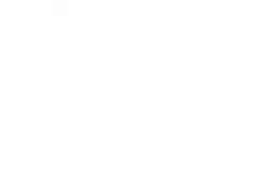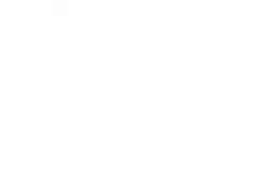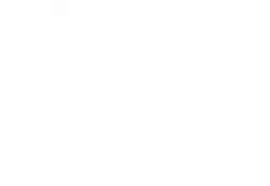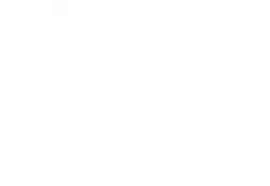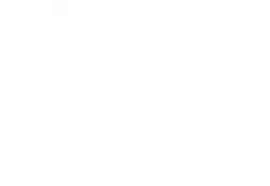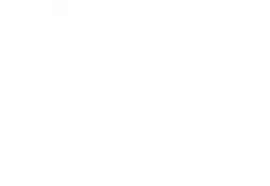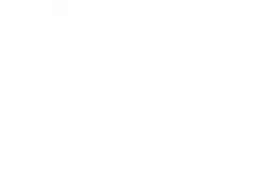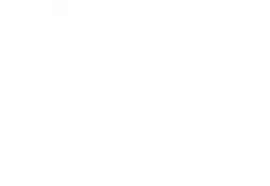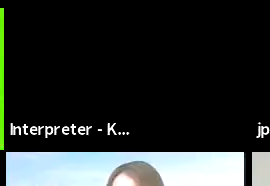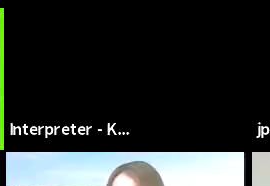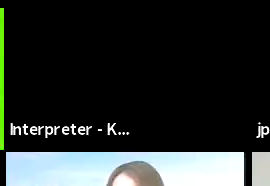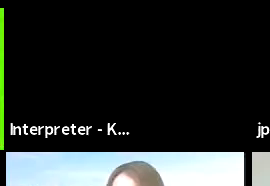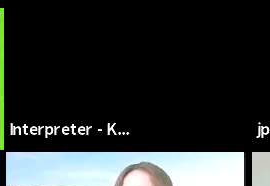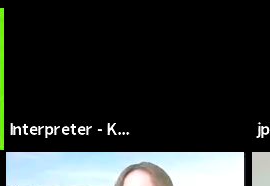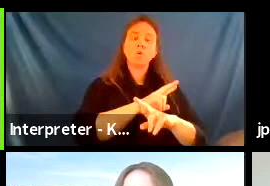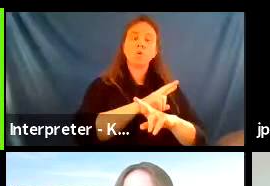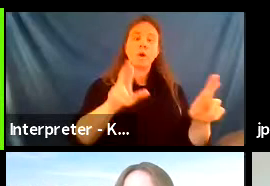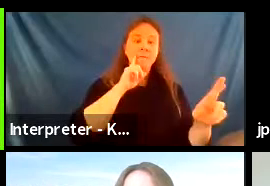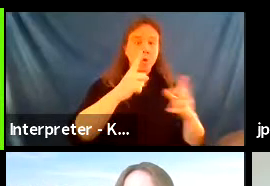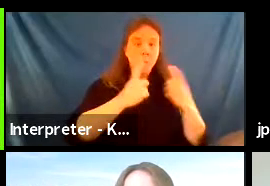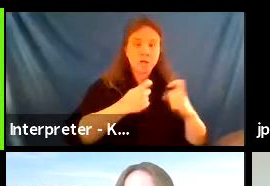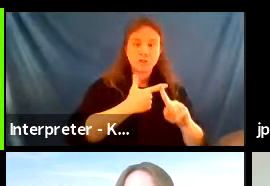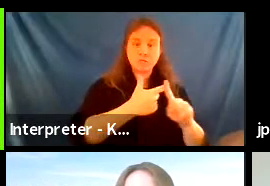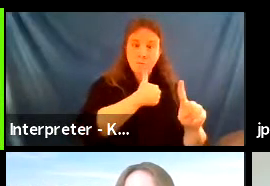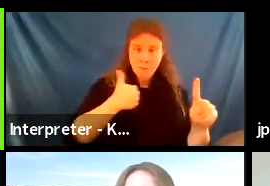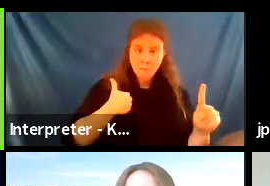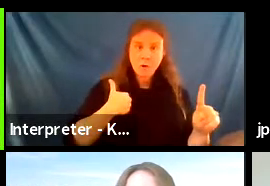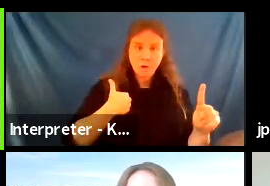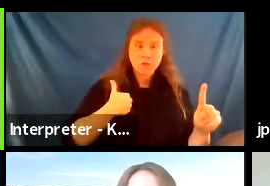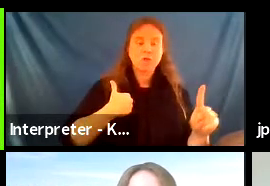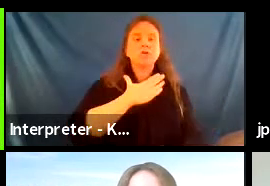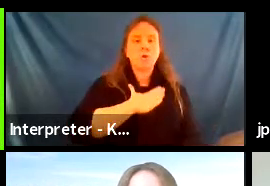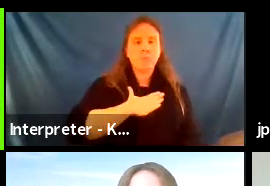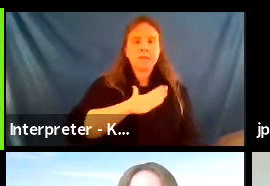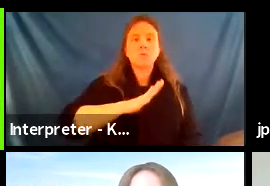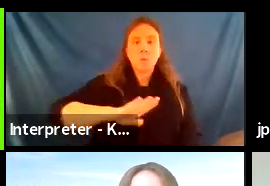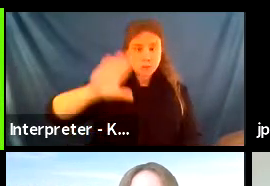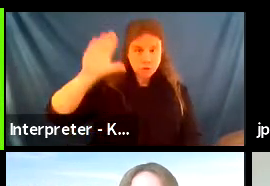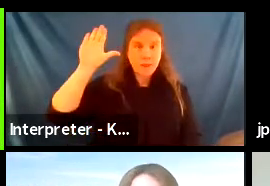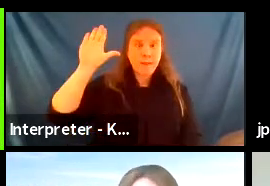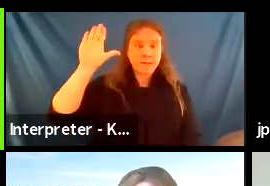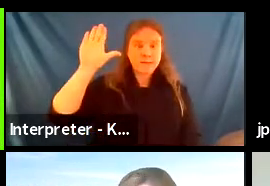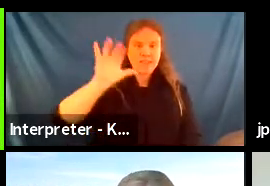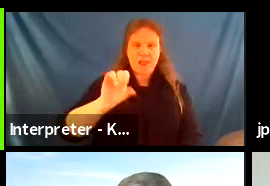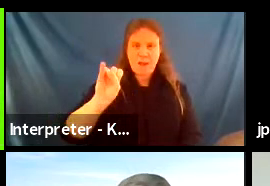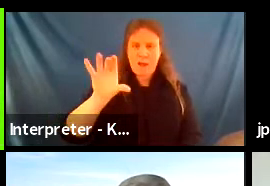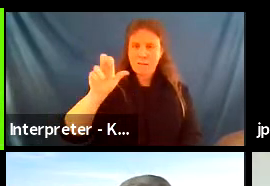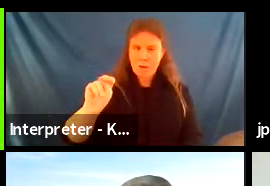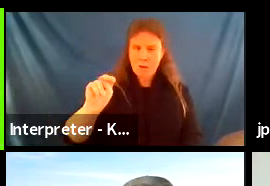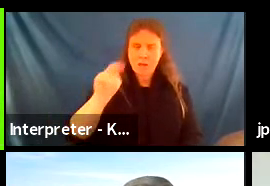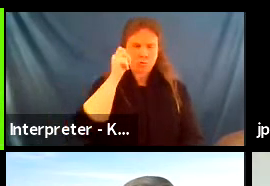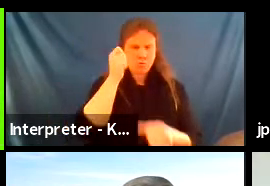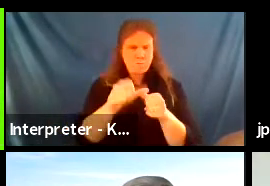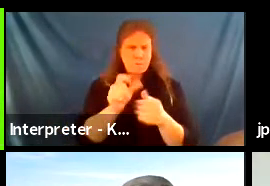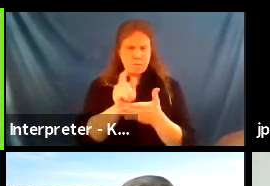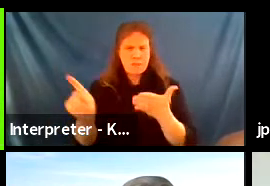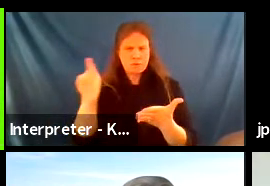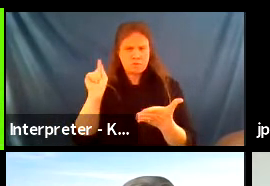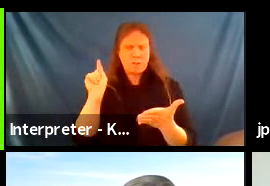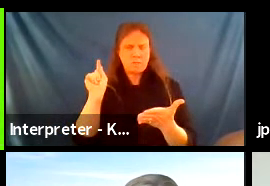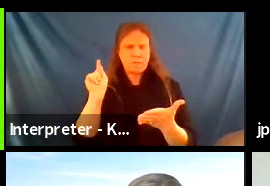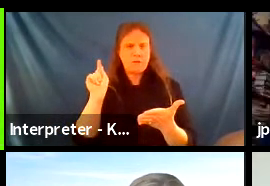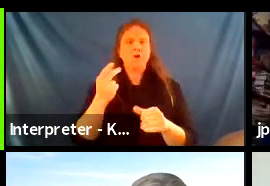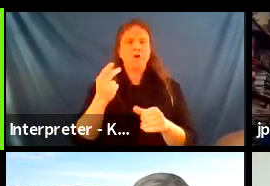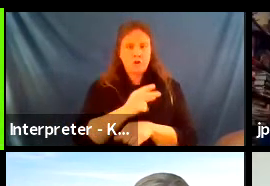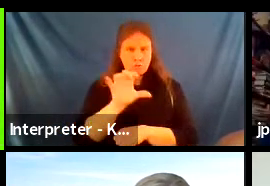So please use the hand raise icon. For those of you who might have forgotten since last week when we had our last meeting, if